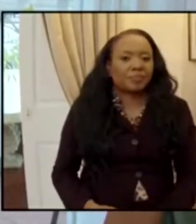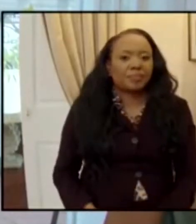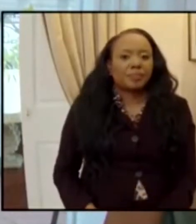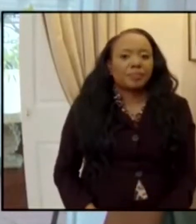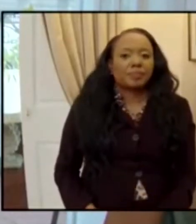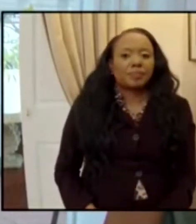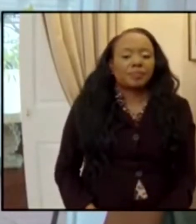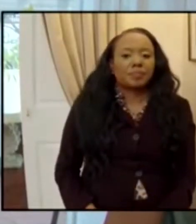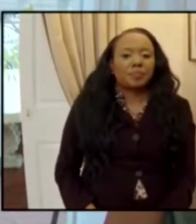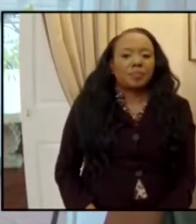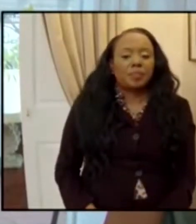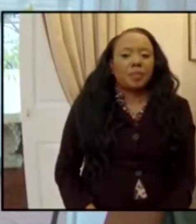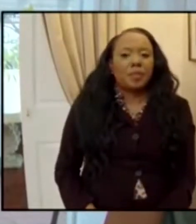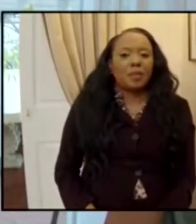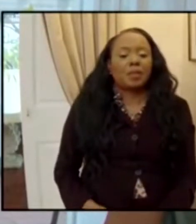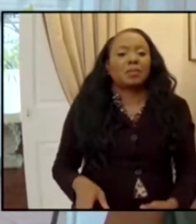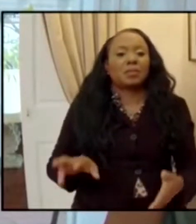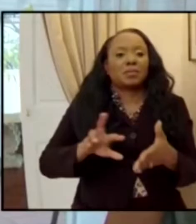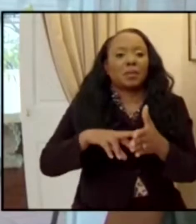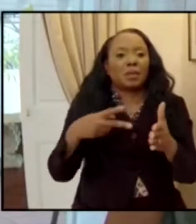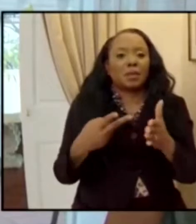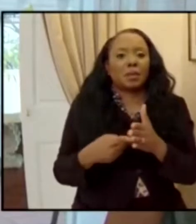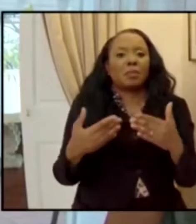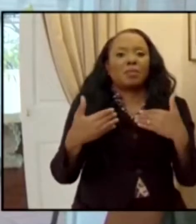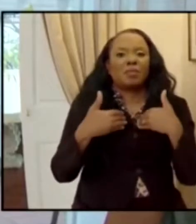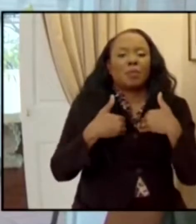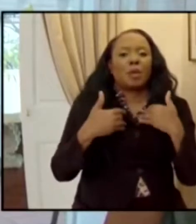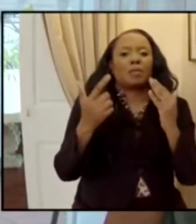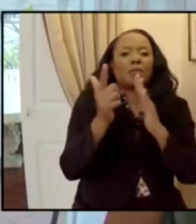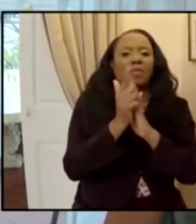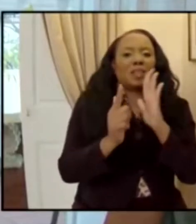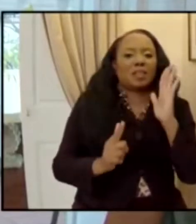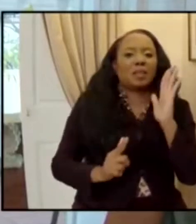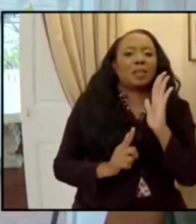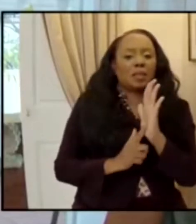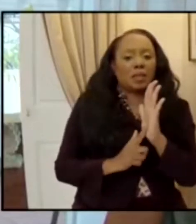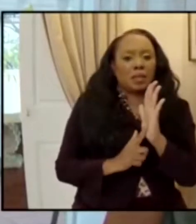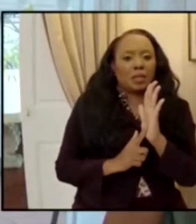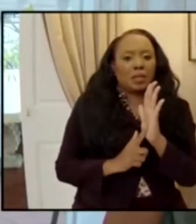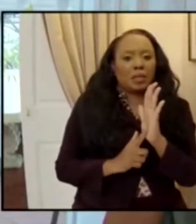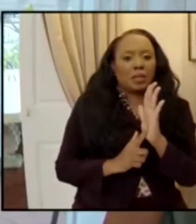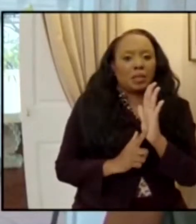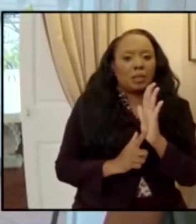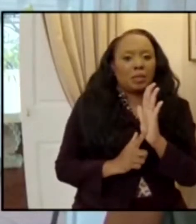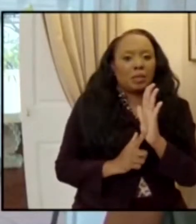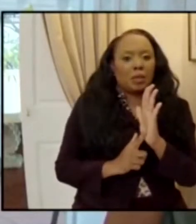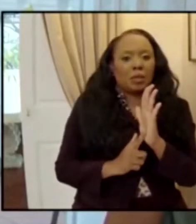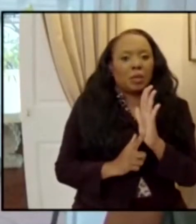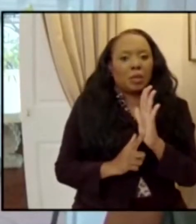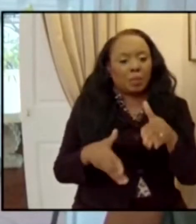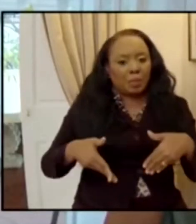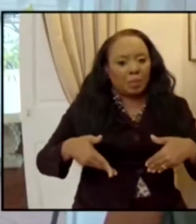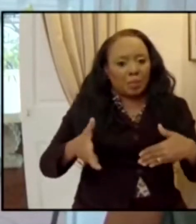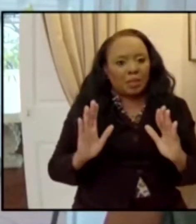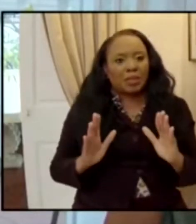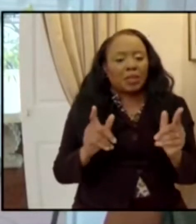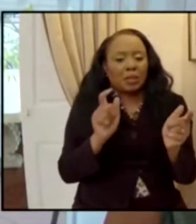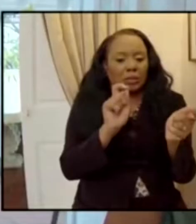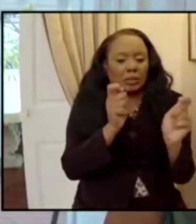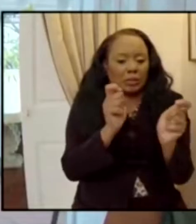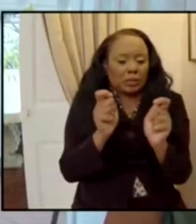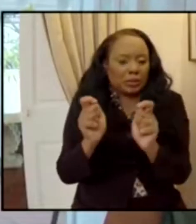a legal and regulatory framework to make adjustments. We've been adjusting downwards in terms of the level